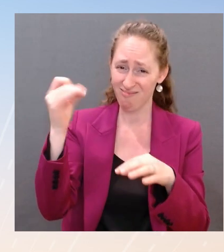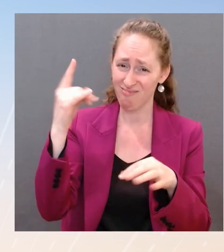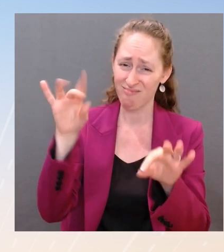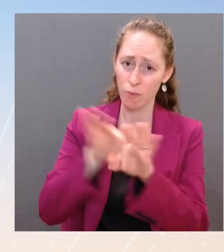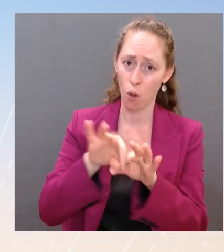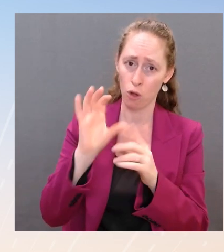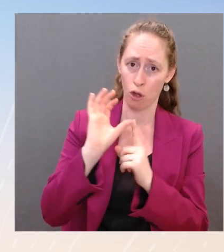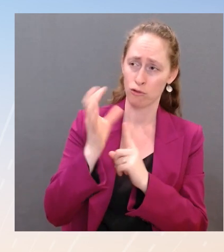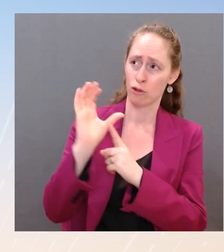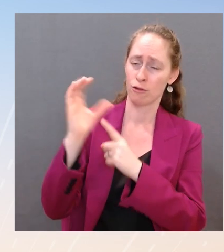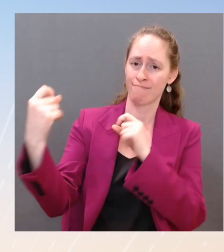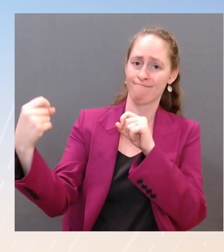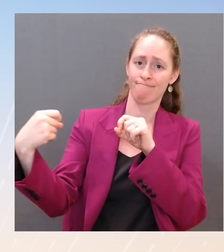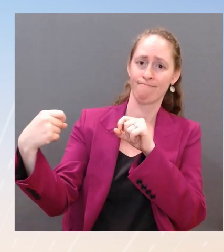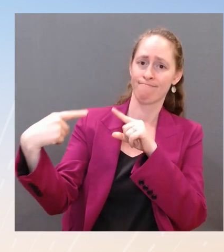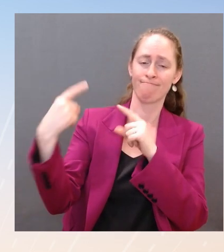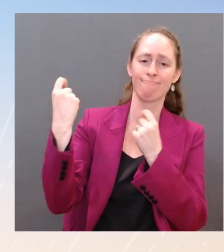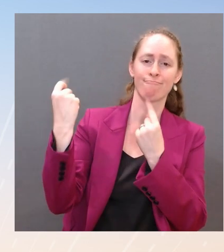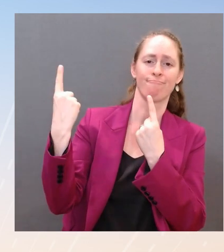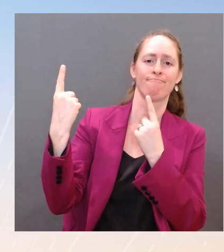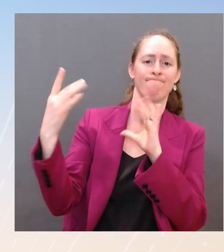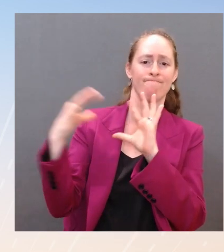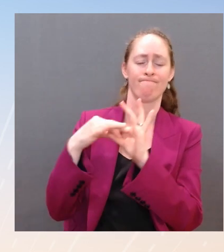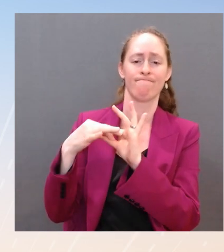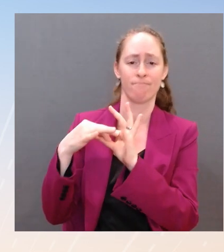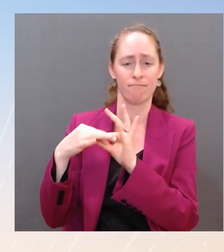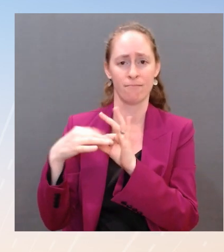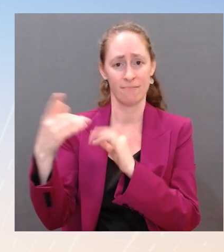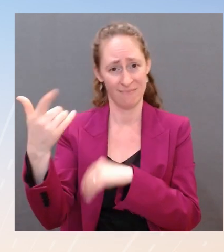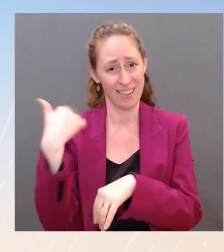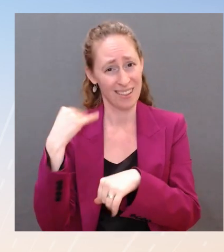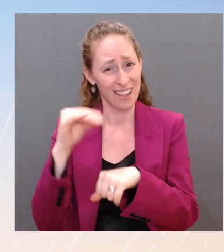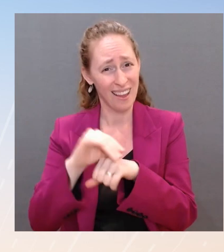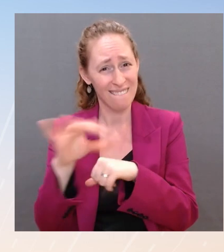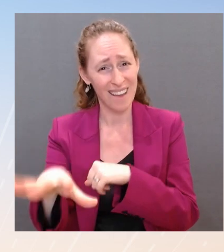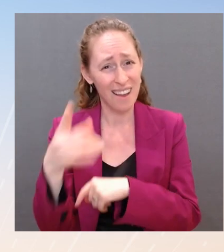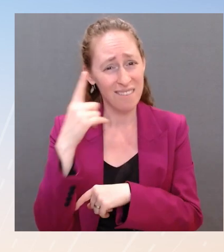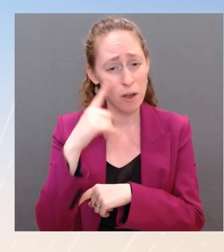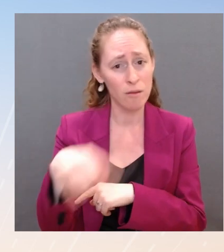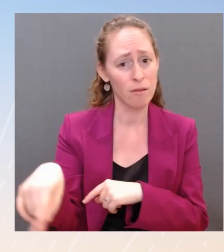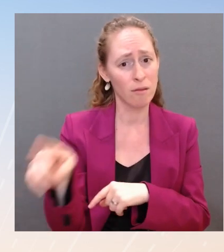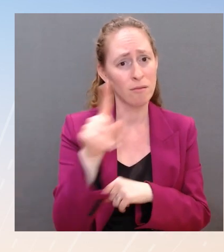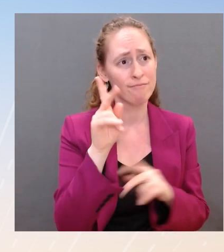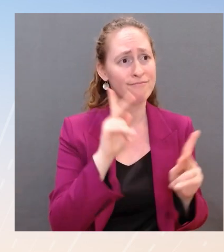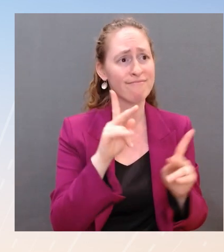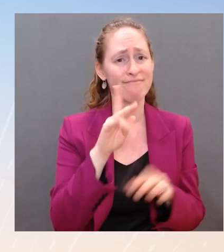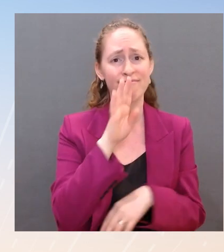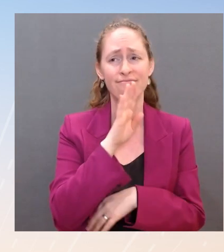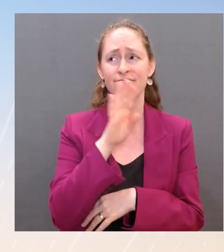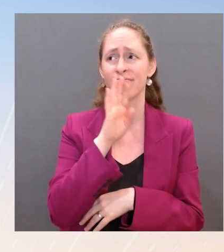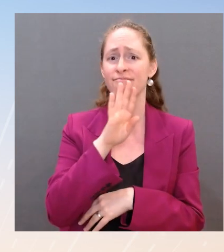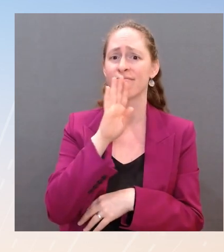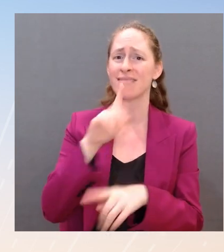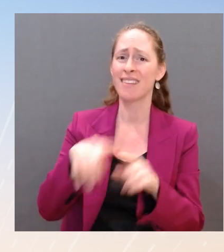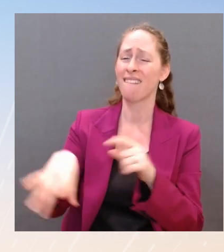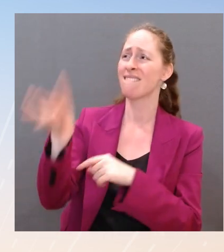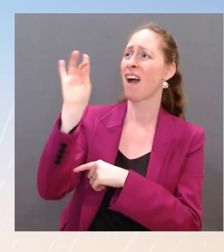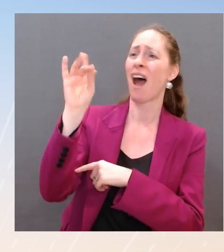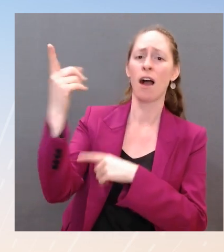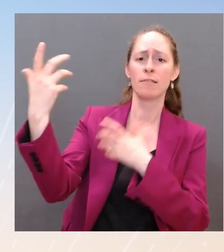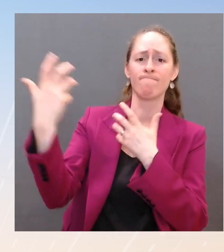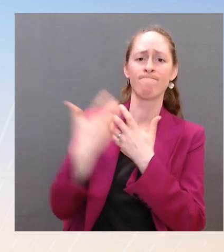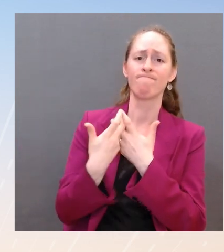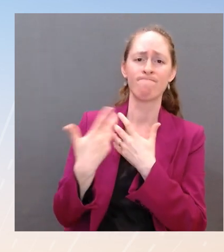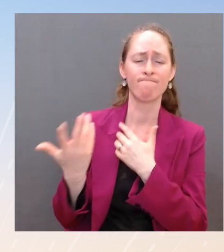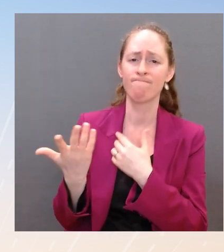would you have for young people out there who are having a hard time finding a therapist? Yeah, so I